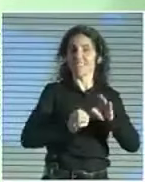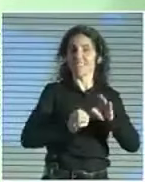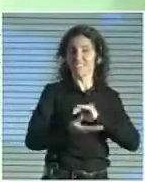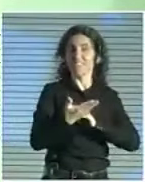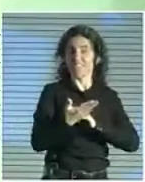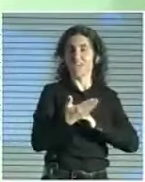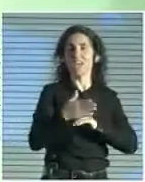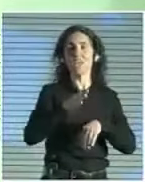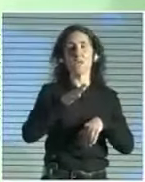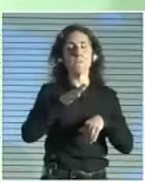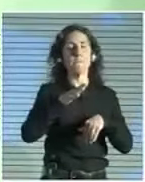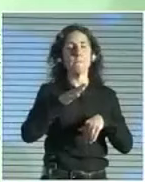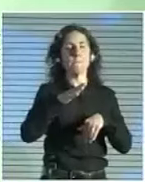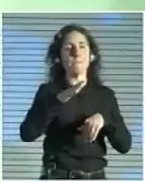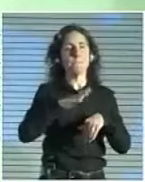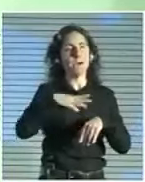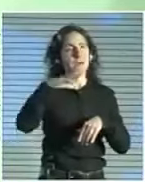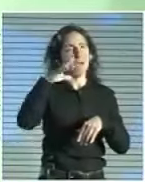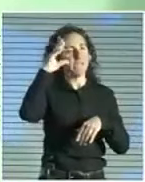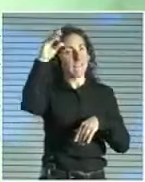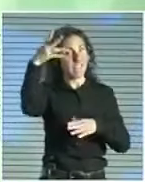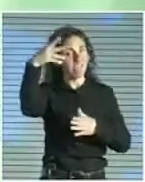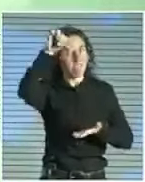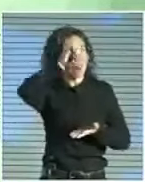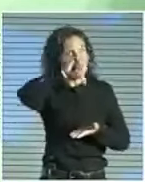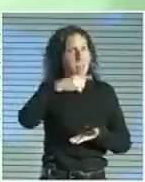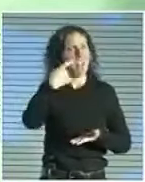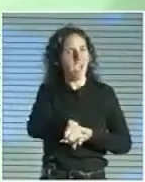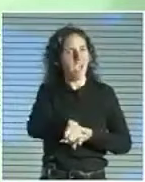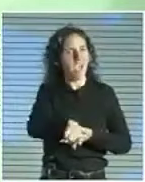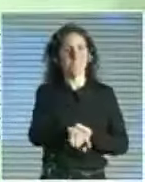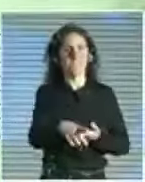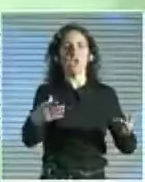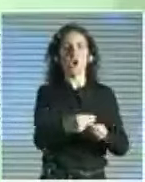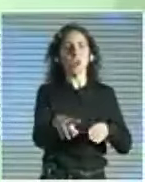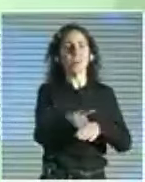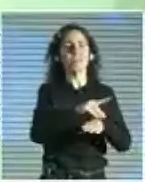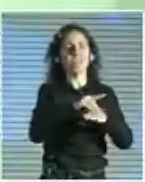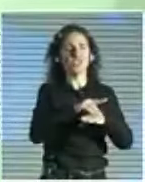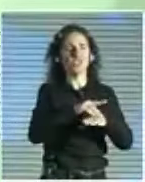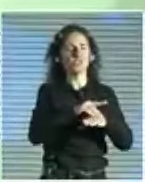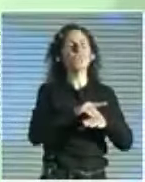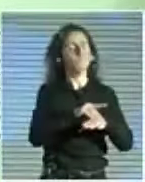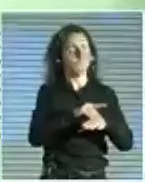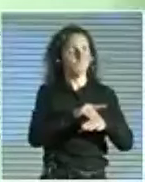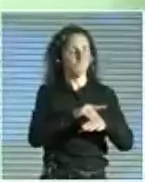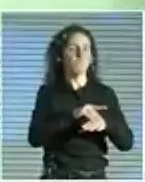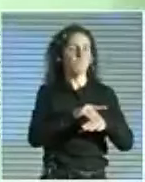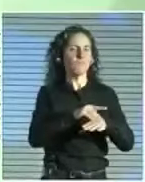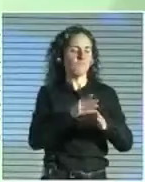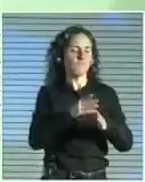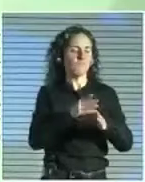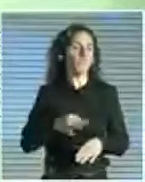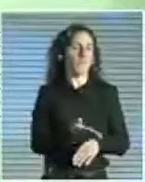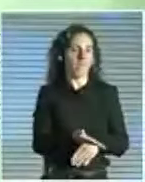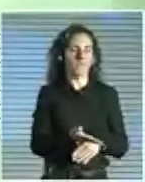of intelligence data. And the goal is at some point in time, it will be able to absorb data from the community, but also be able to push. So it becomes